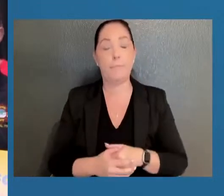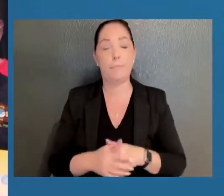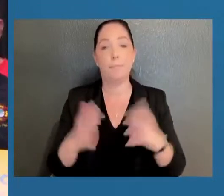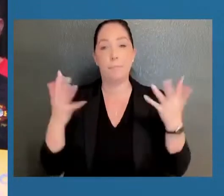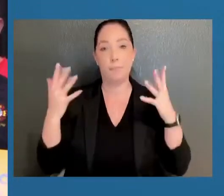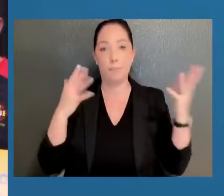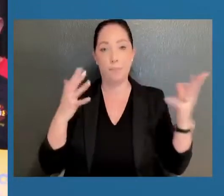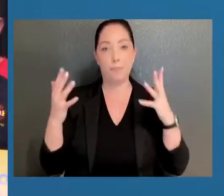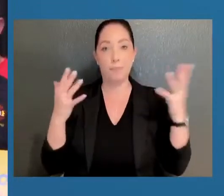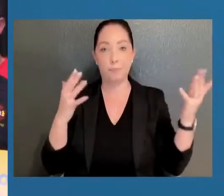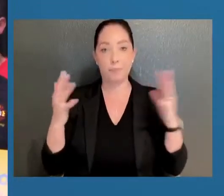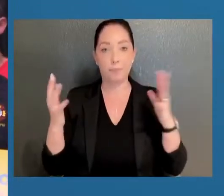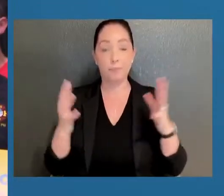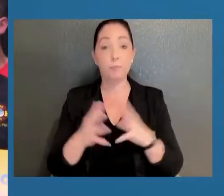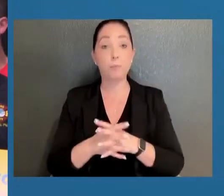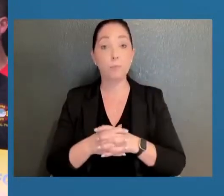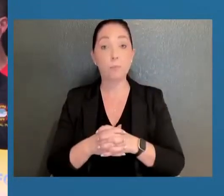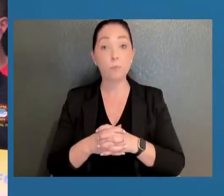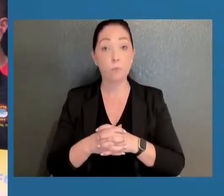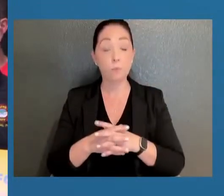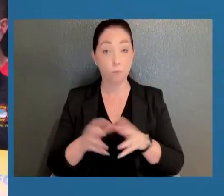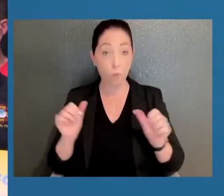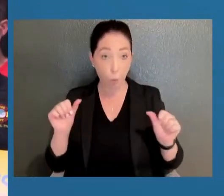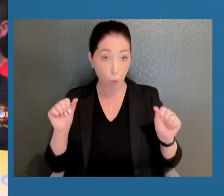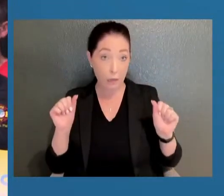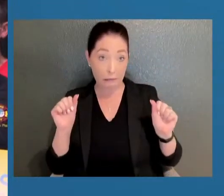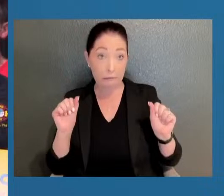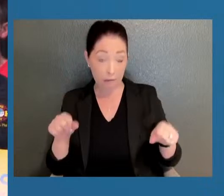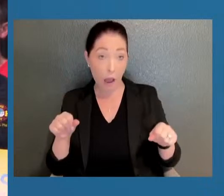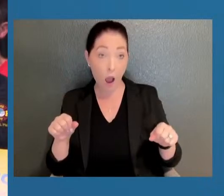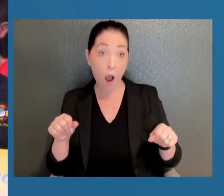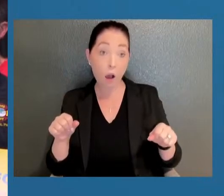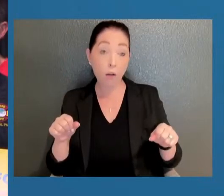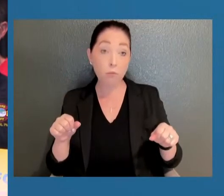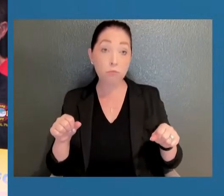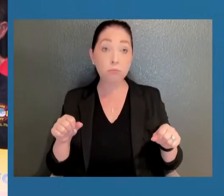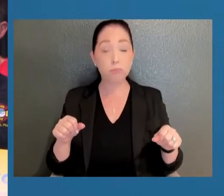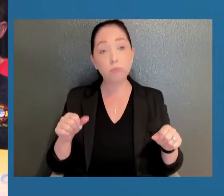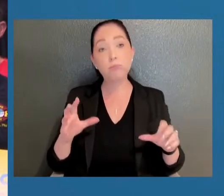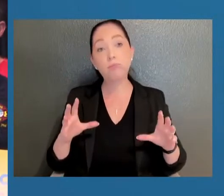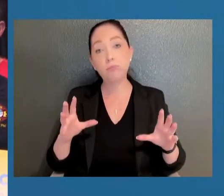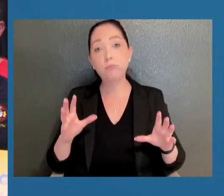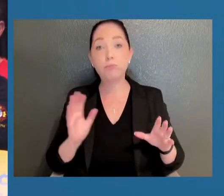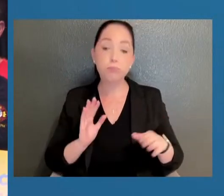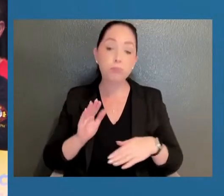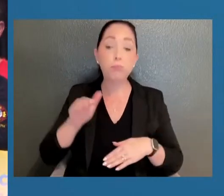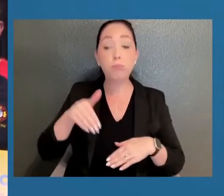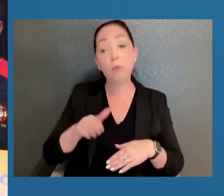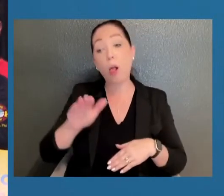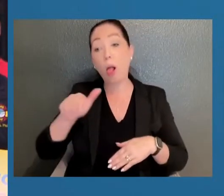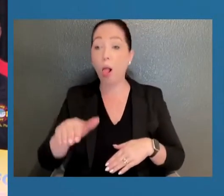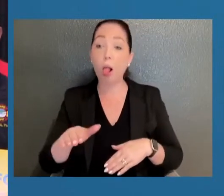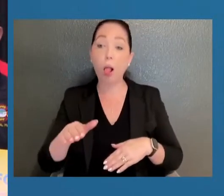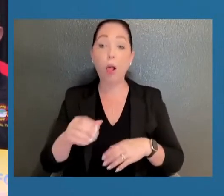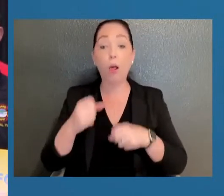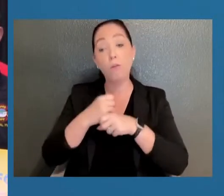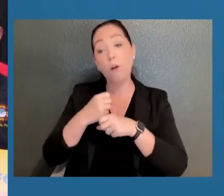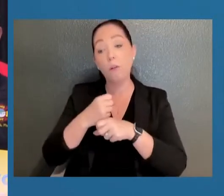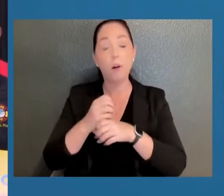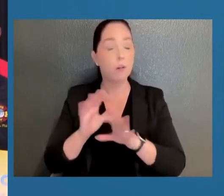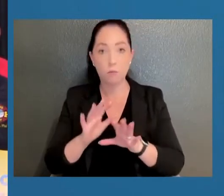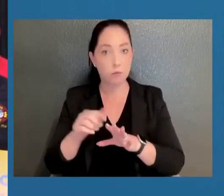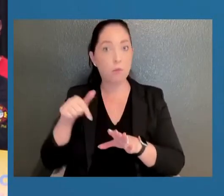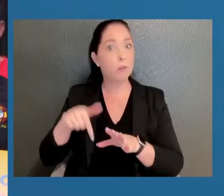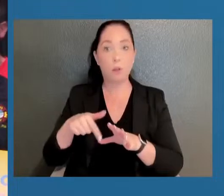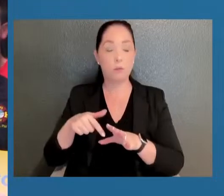We can take this as a bump in the road. This ain't a bump in the road. I had a discussion before.